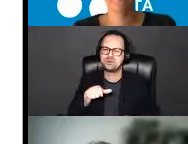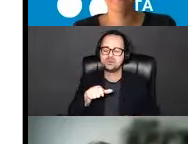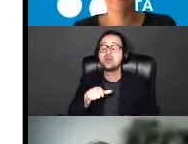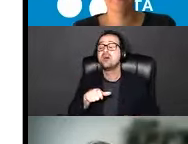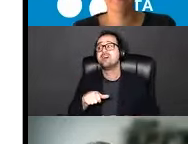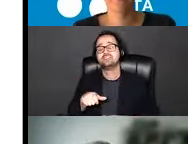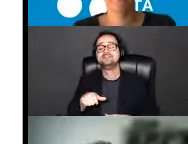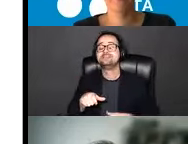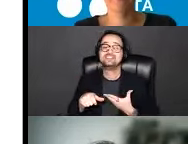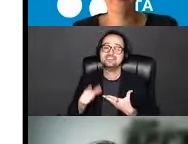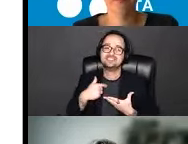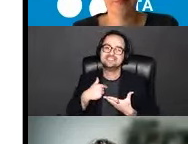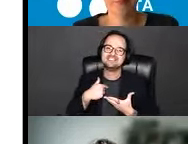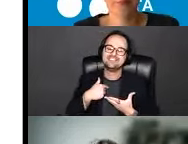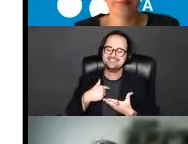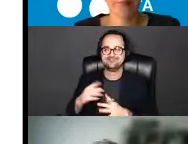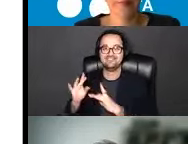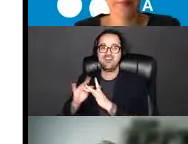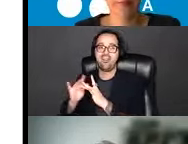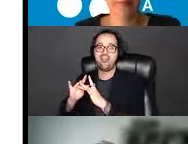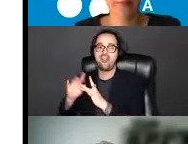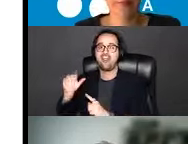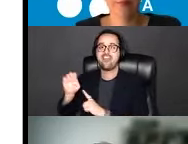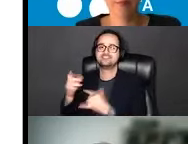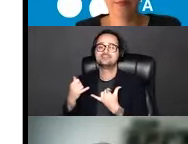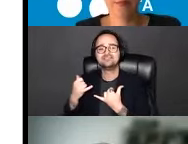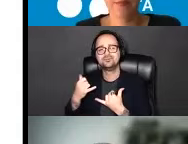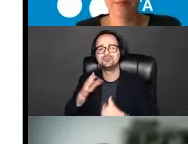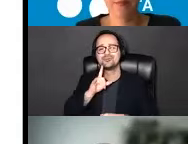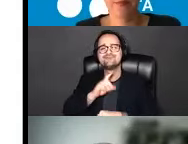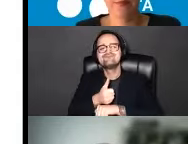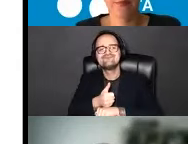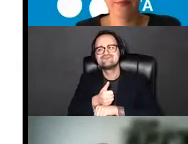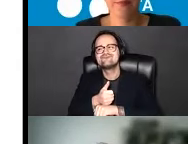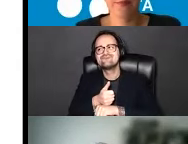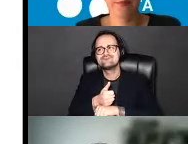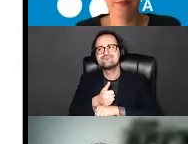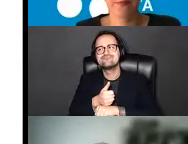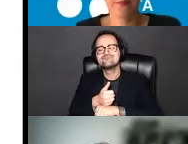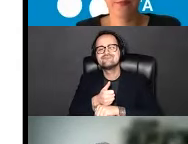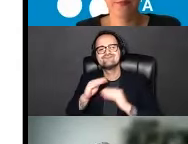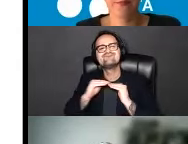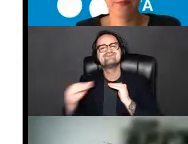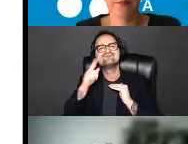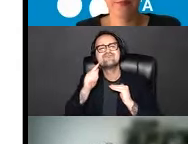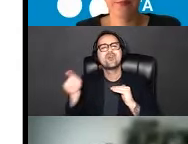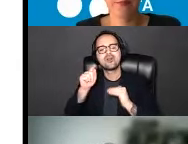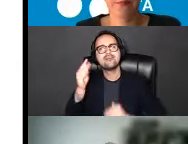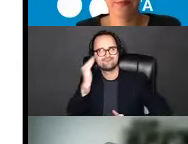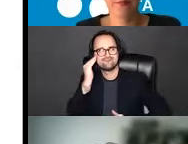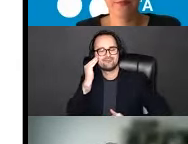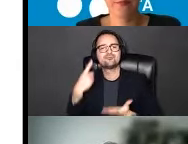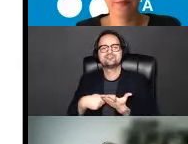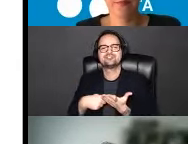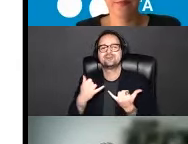purposes I'm using ACEs information today is really to set the stage for the considerations and recommendations that we'll be talking